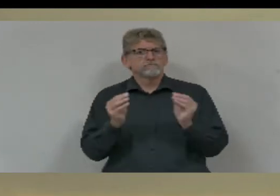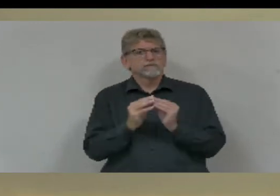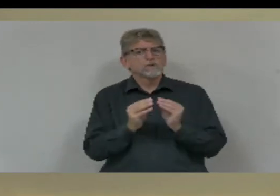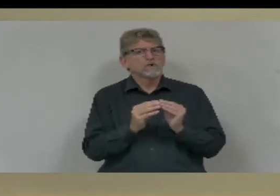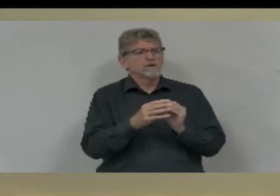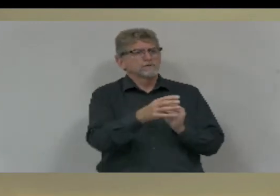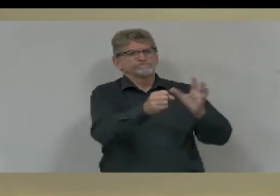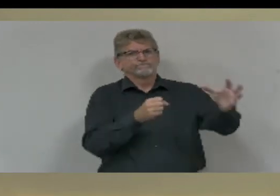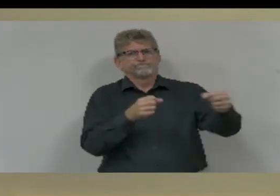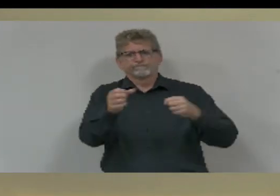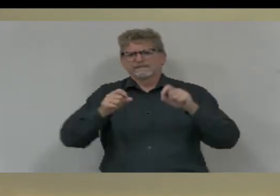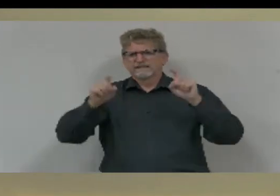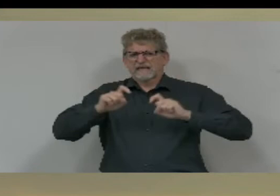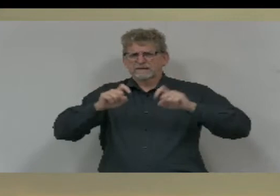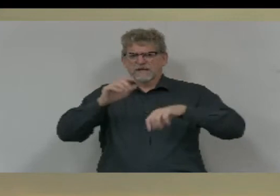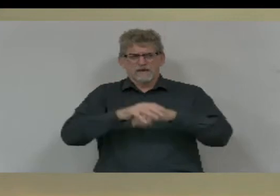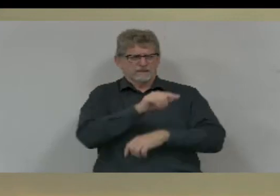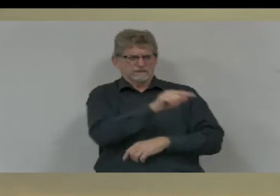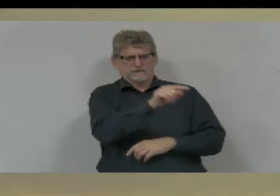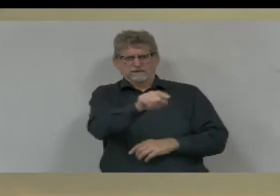state's surveillance system.